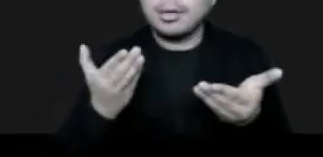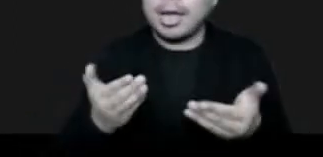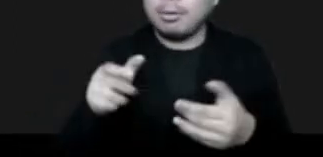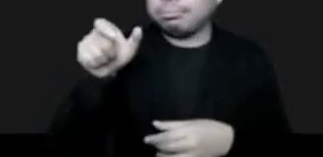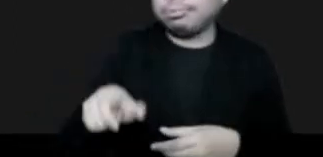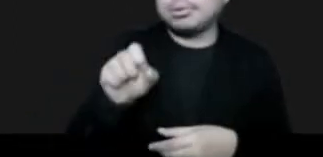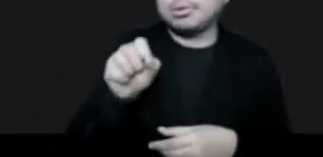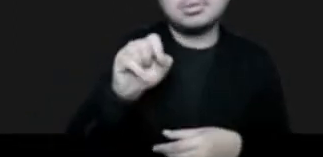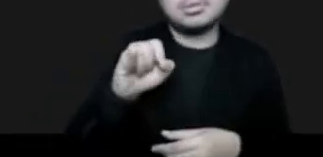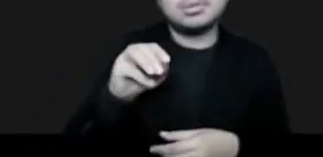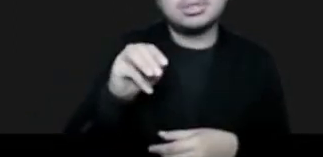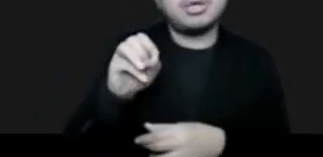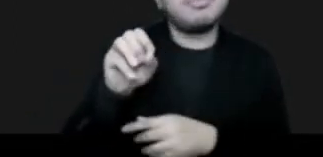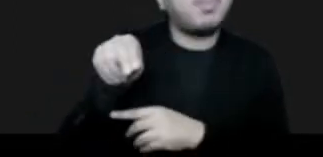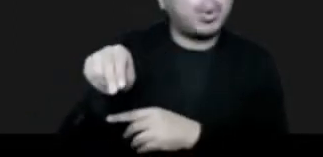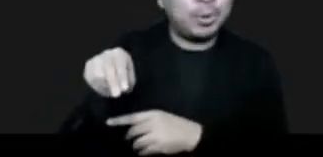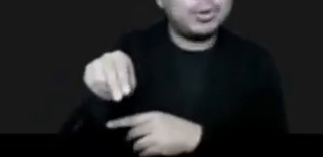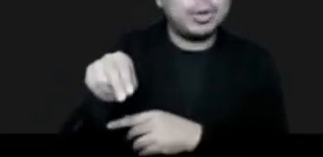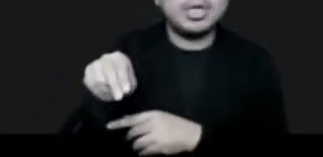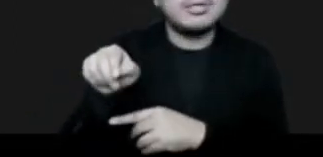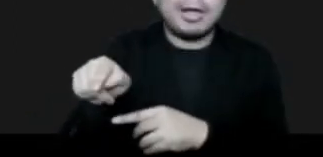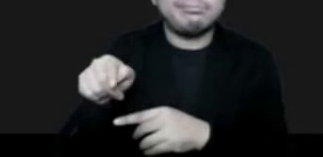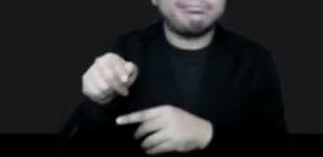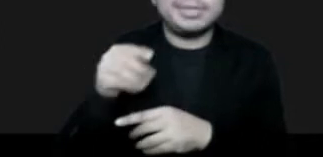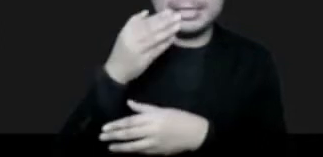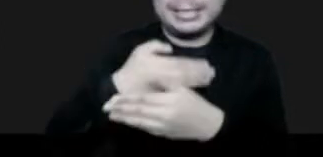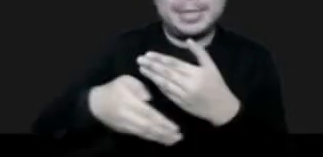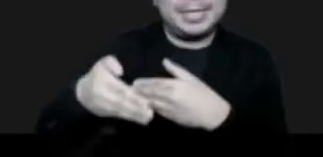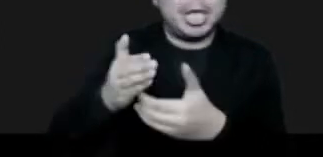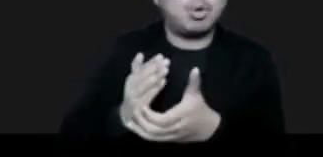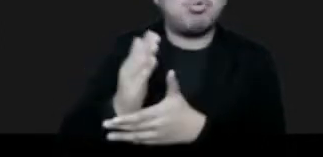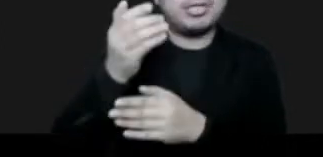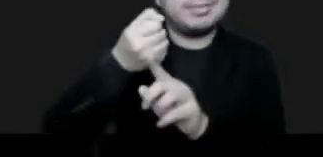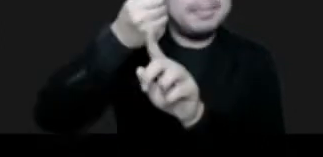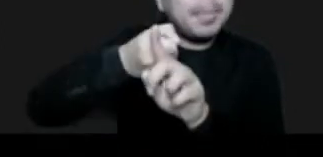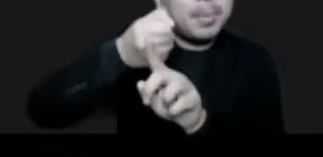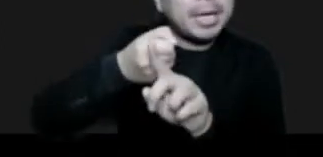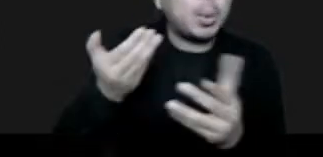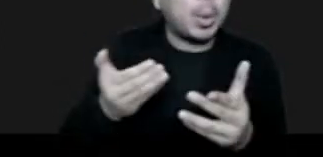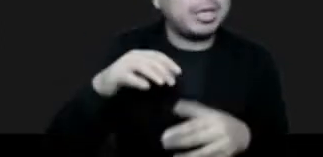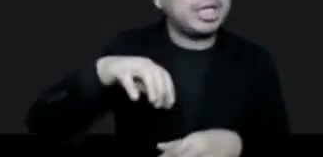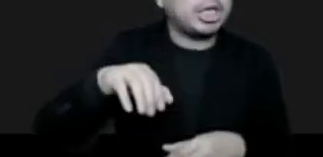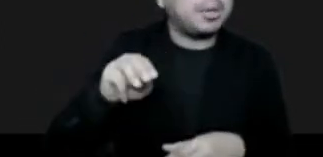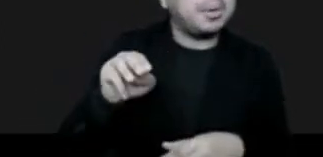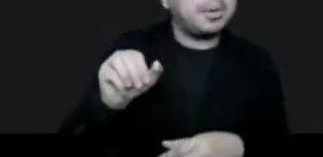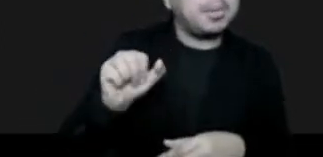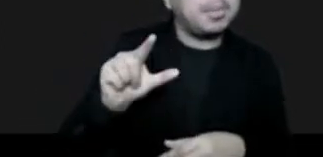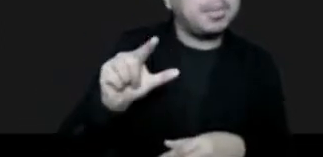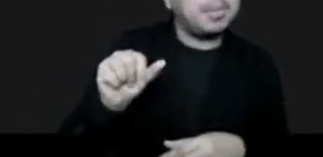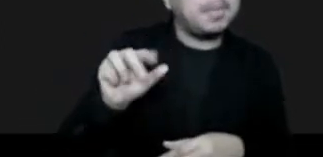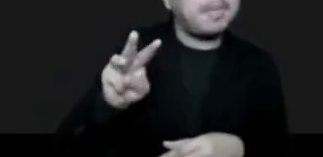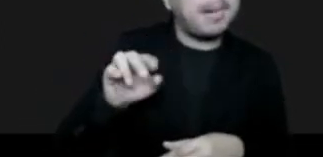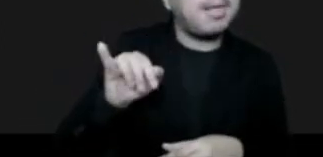of the disability rights activists in Malawi. He started his activism during his secondary school as the founding